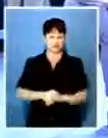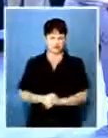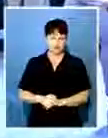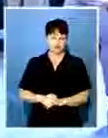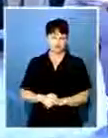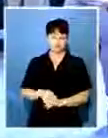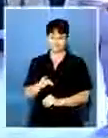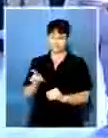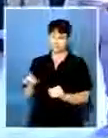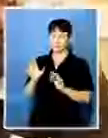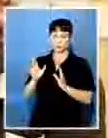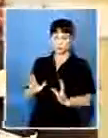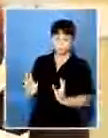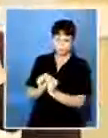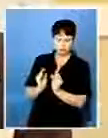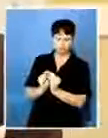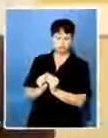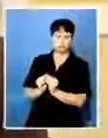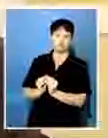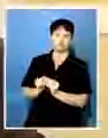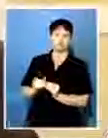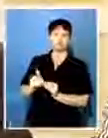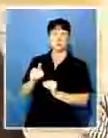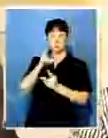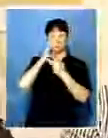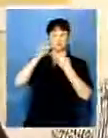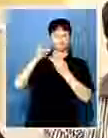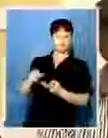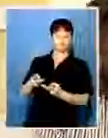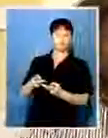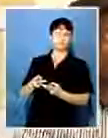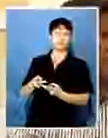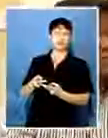have a summit which will focus on the state of the country. Meanwhile, the DA will